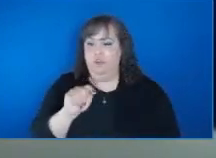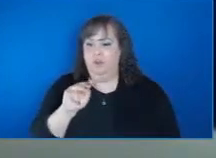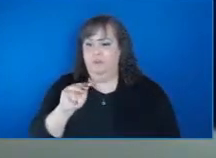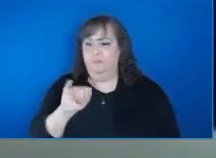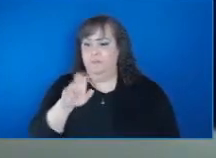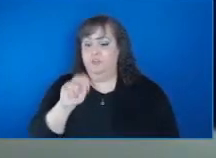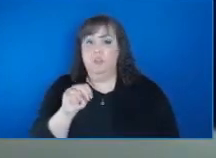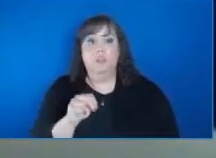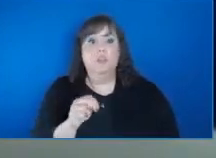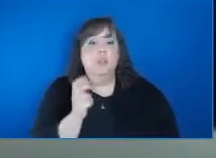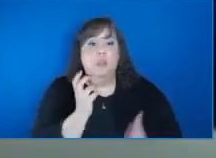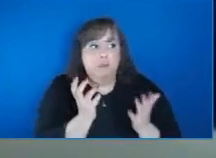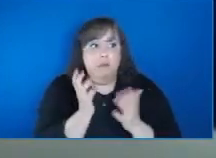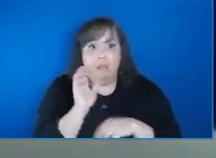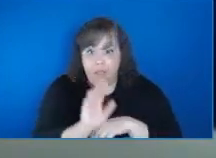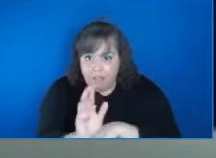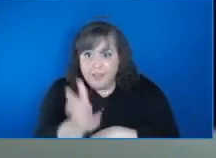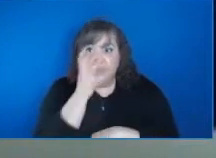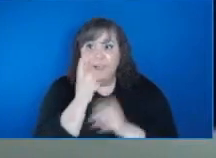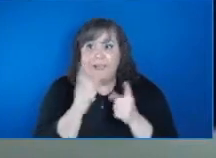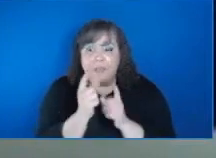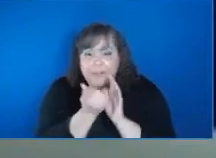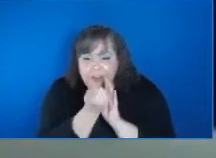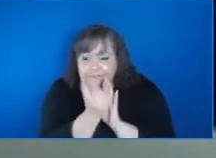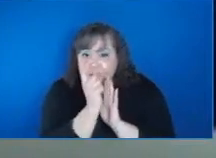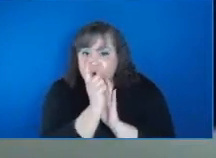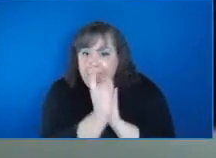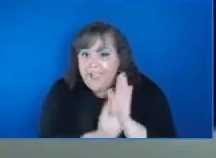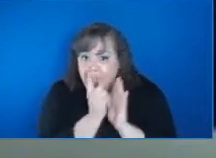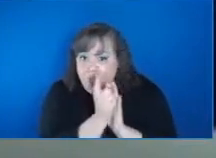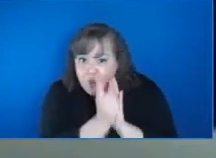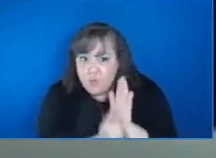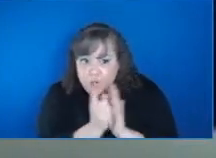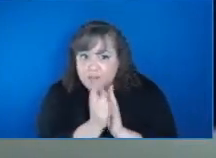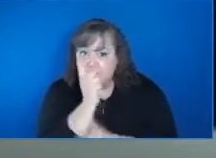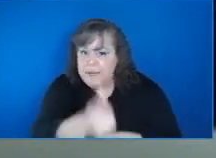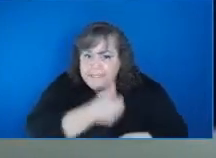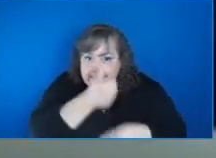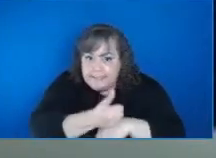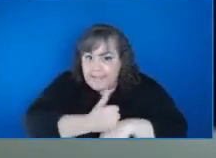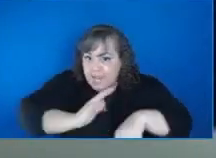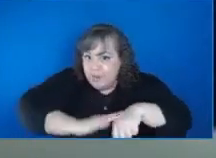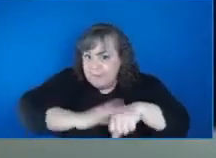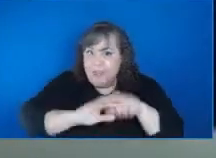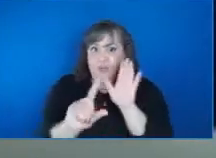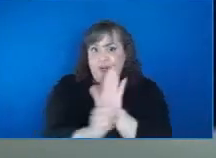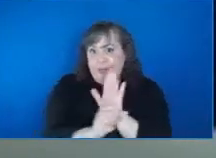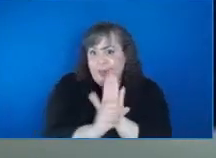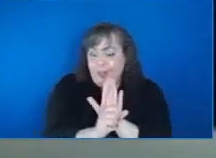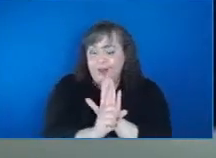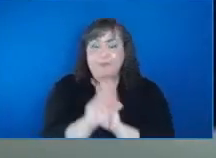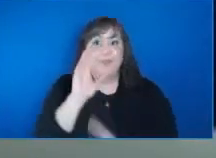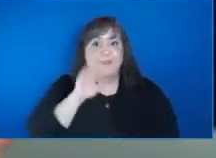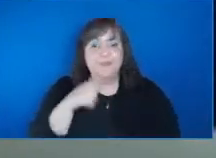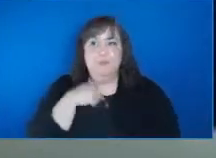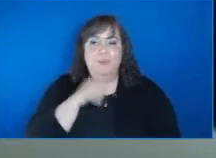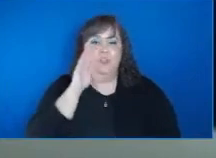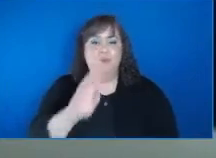we do not want you to miss it. So you can set your reminders, set your alarms, and know we're streaming live